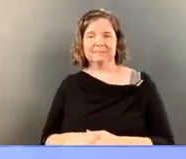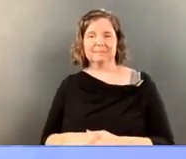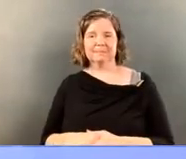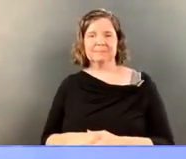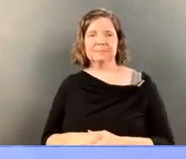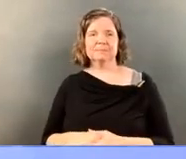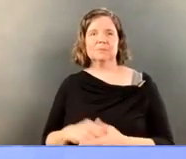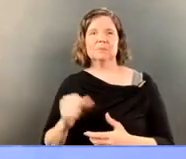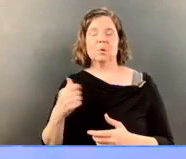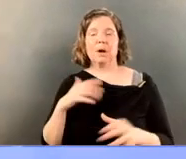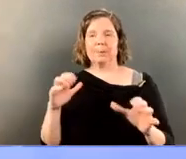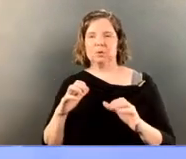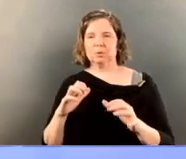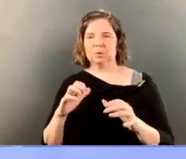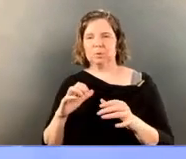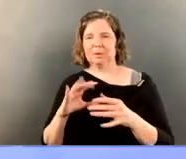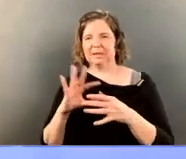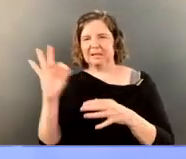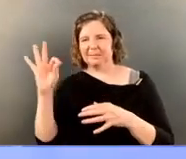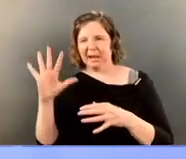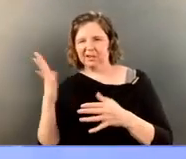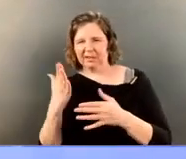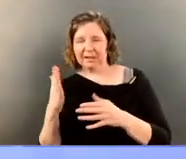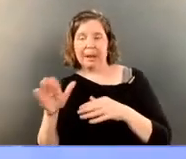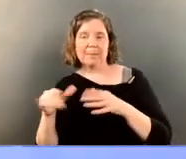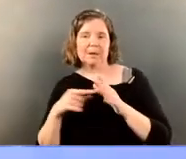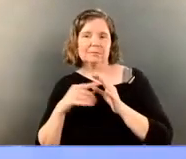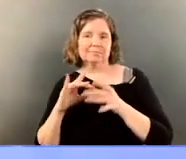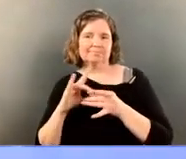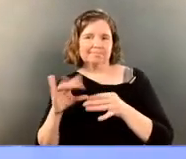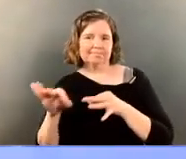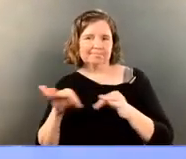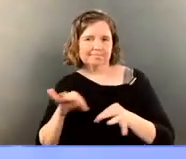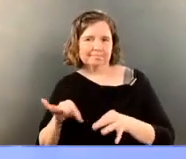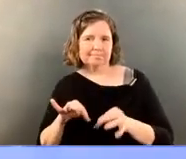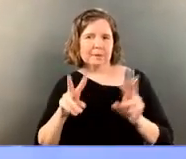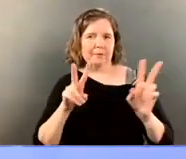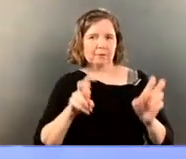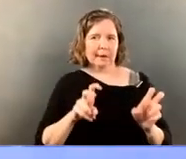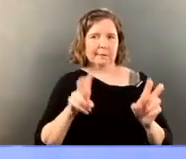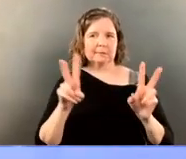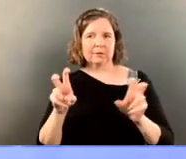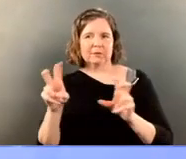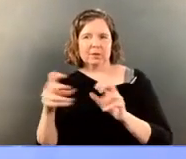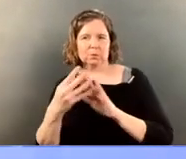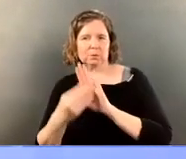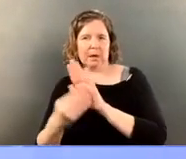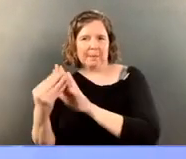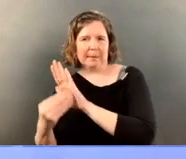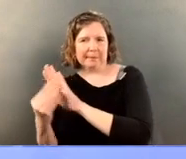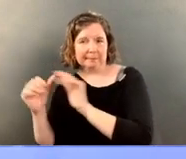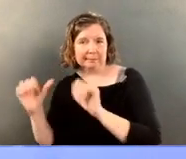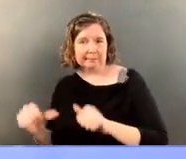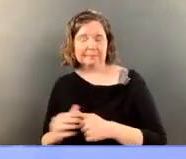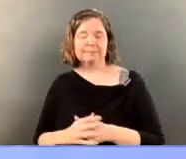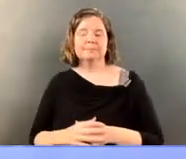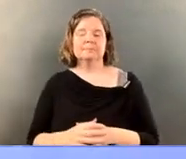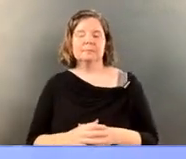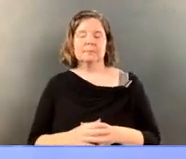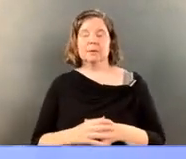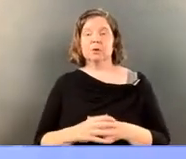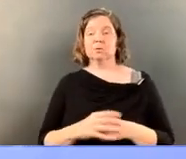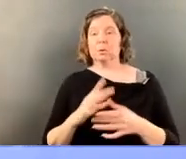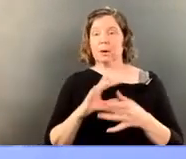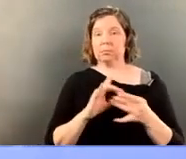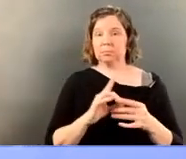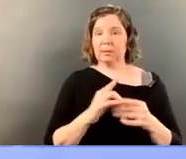So I'm going to do this pastor thing. I'm going to walk you through this prayer, and it's going to be a phrase at a time. And I'll give you the phrase, and then I'll wait, because what